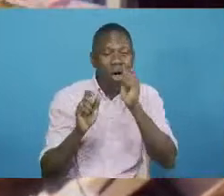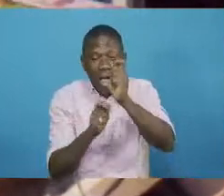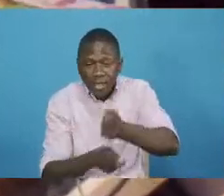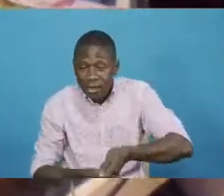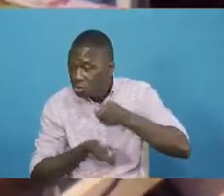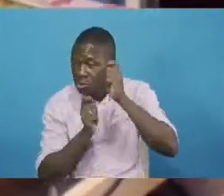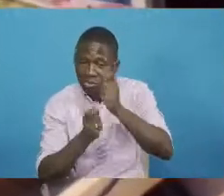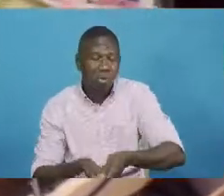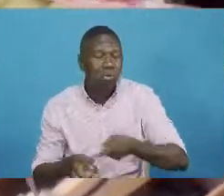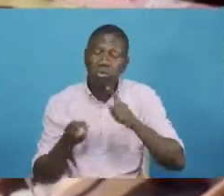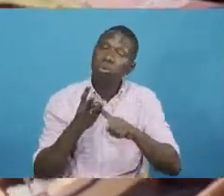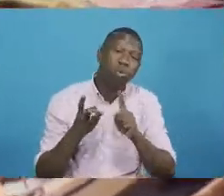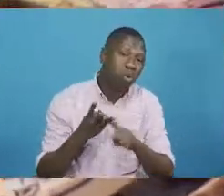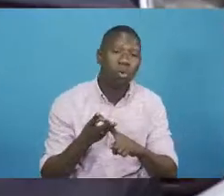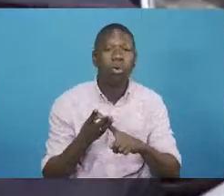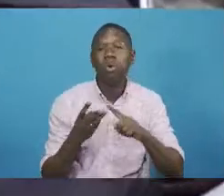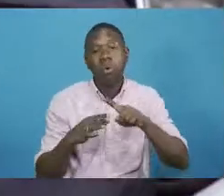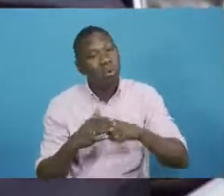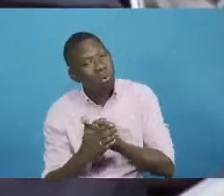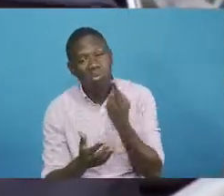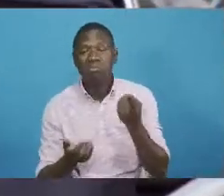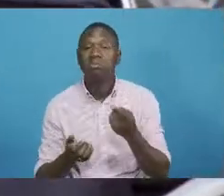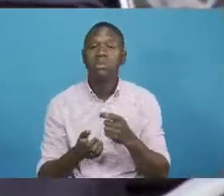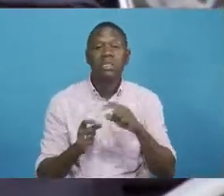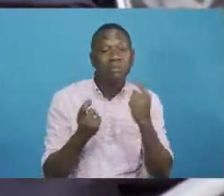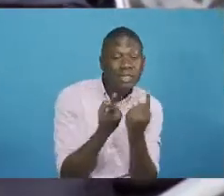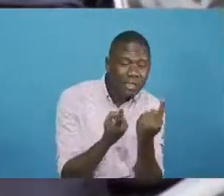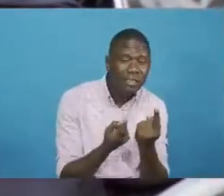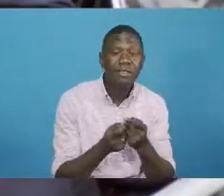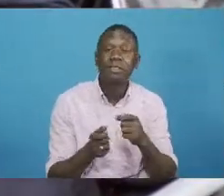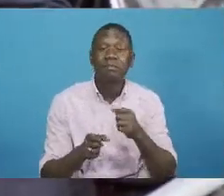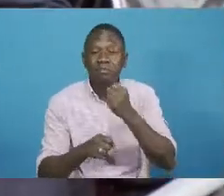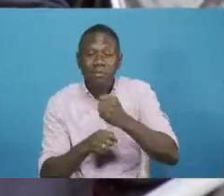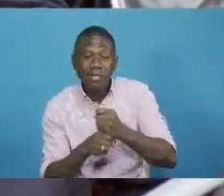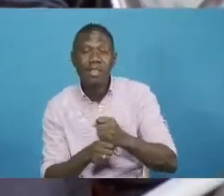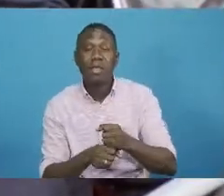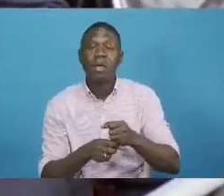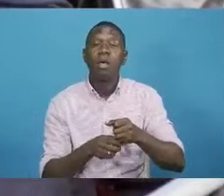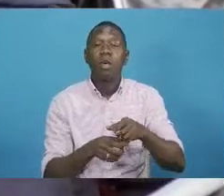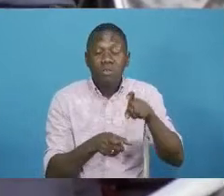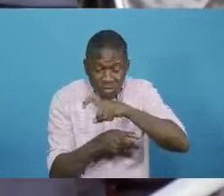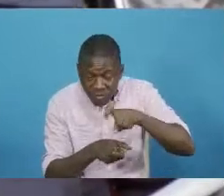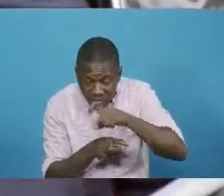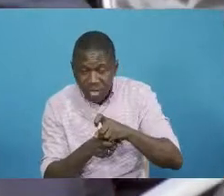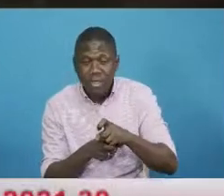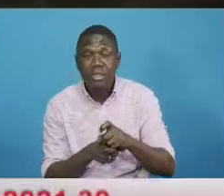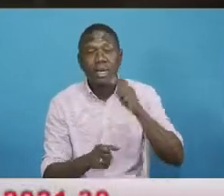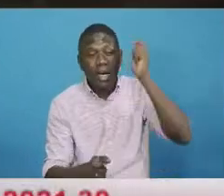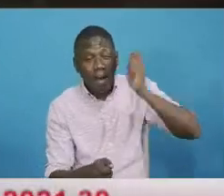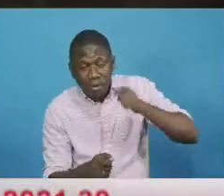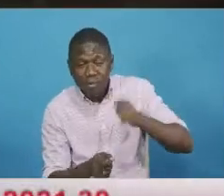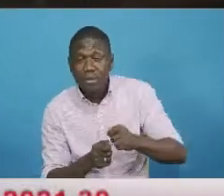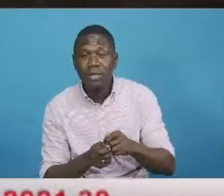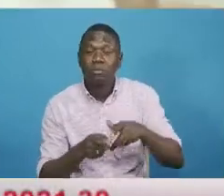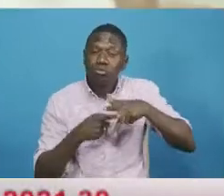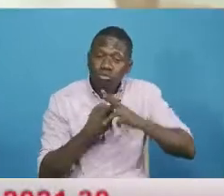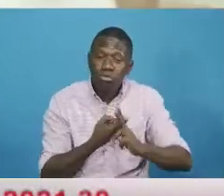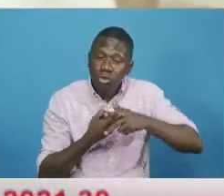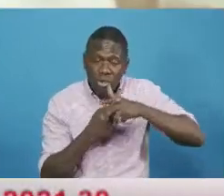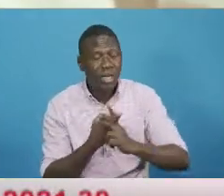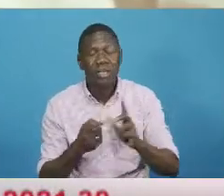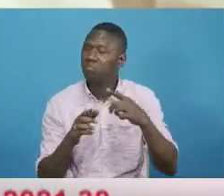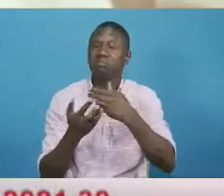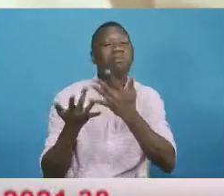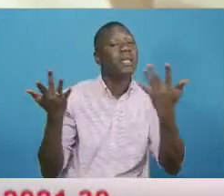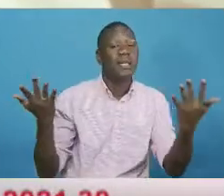agriculture, or fabrication, welding, carpentry, automotive, whatever it is.